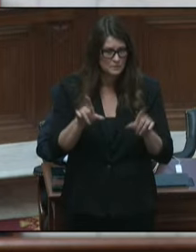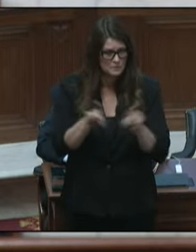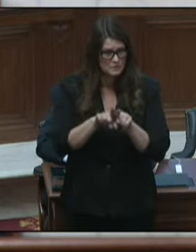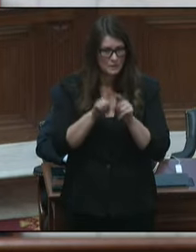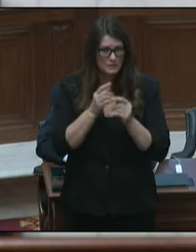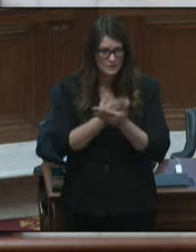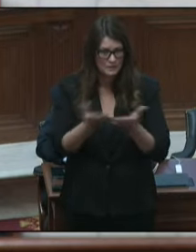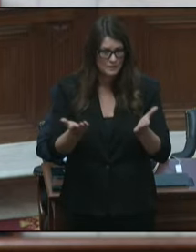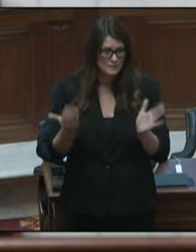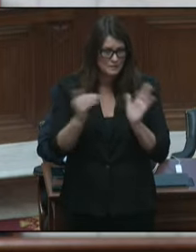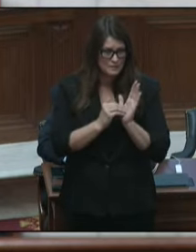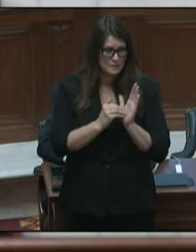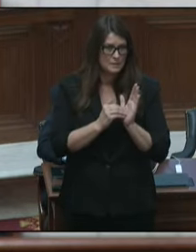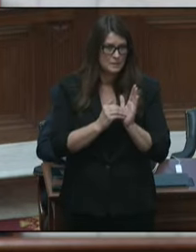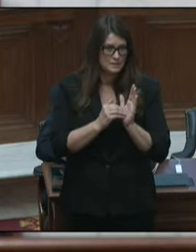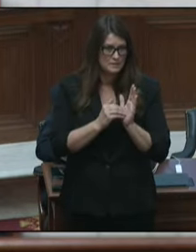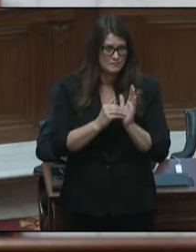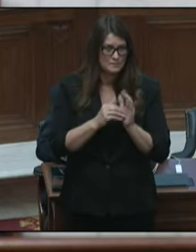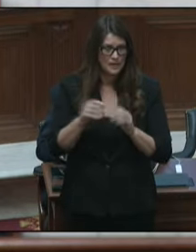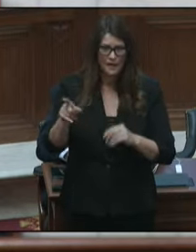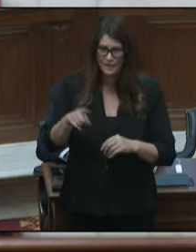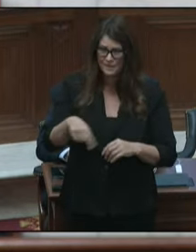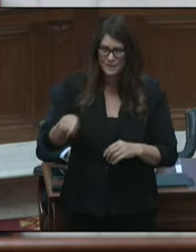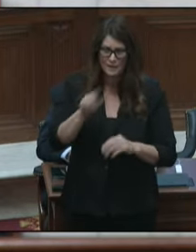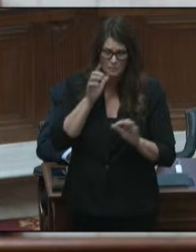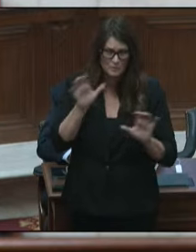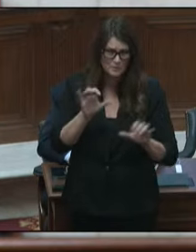1,000 times over, they would too.